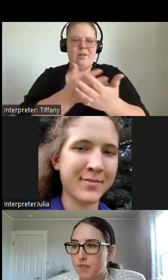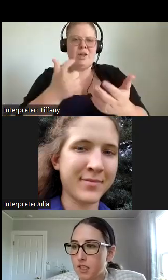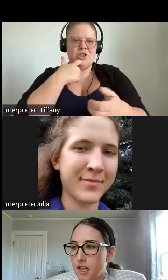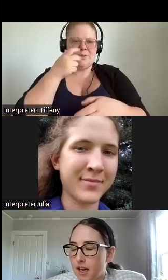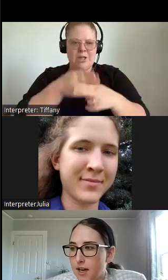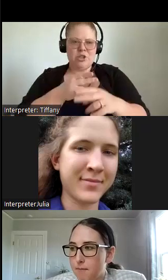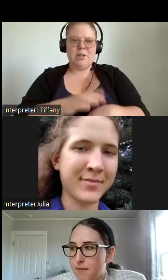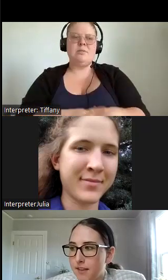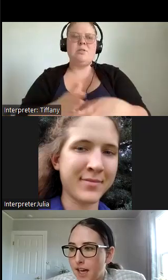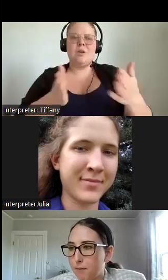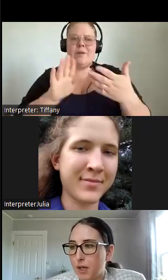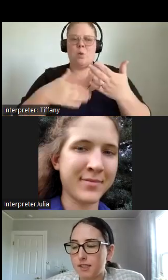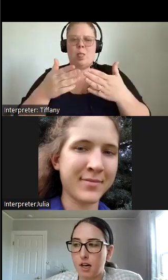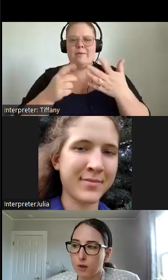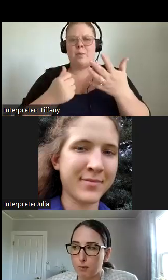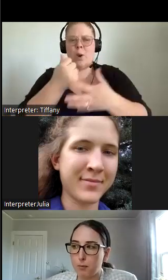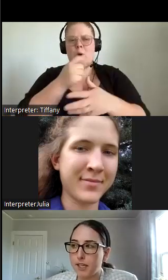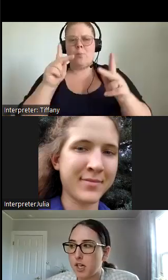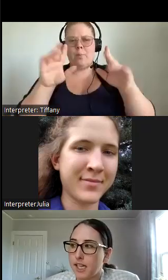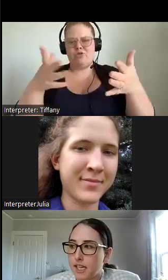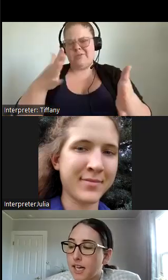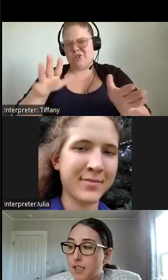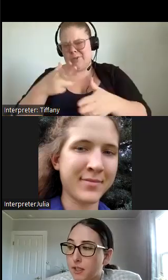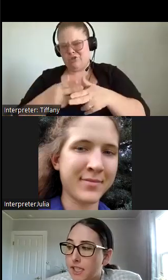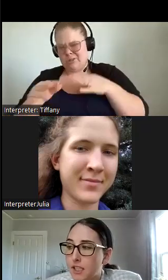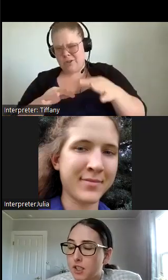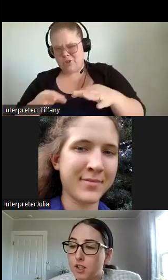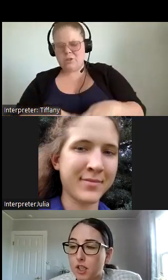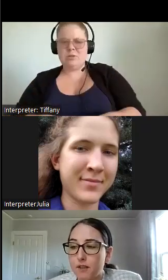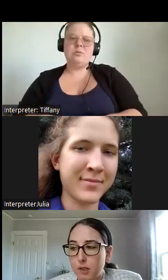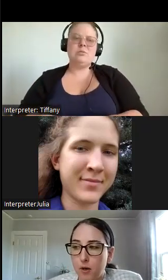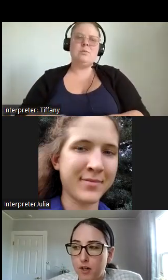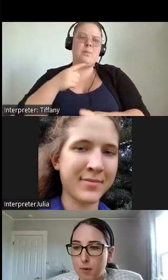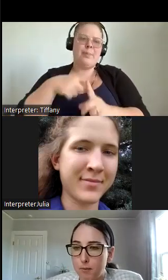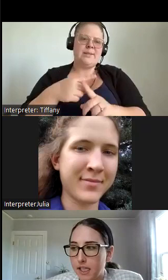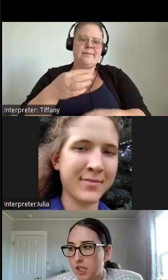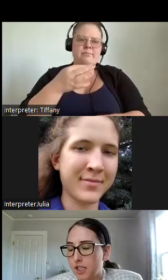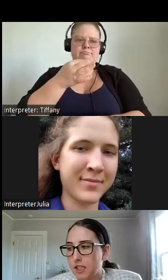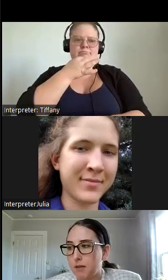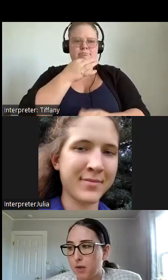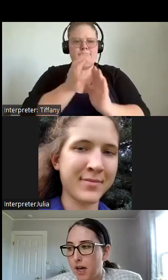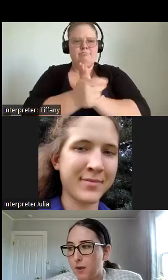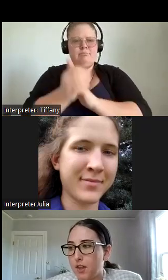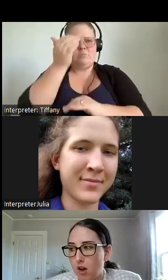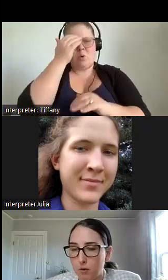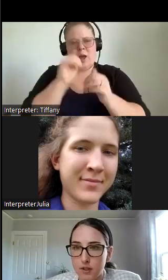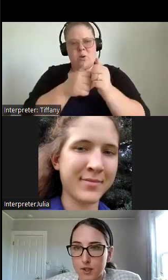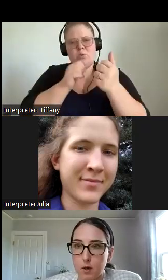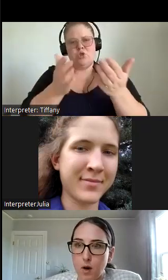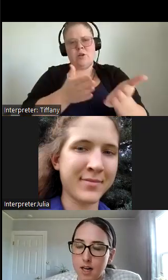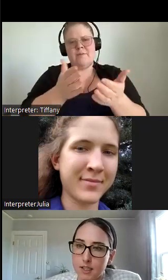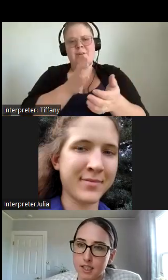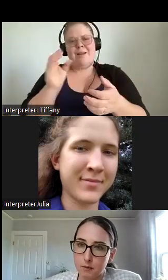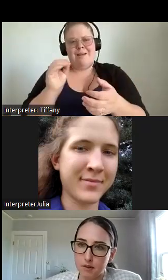definition. And they have personnel with appropriate training and expertise to serve those priority populations and comply with the